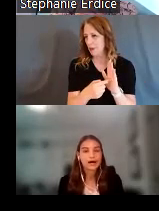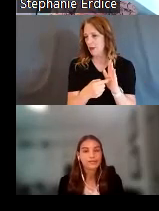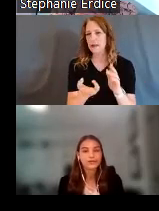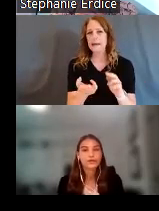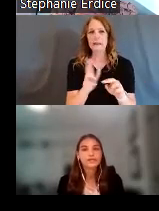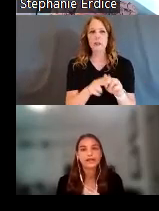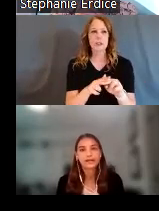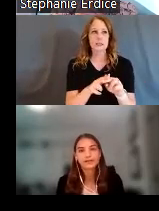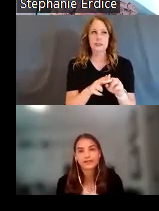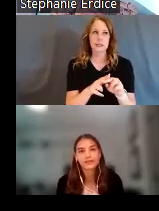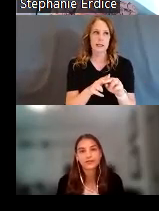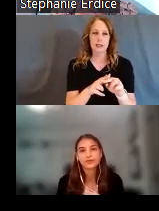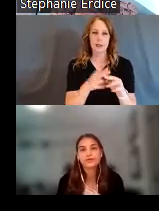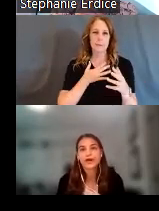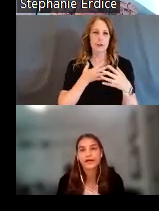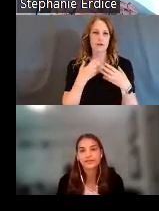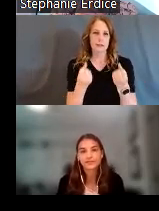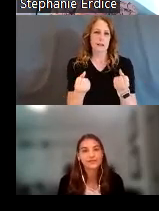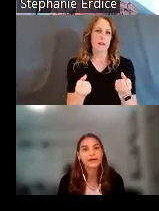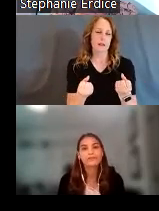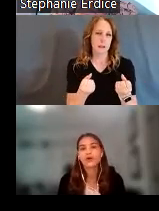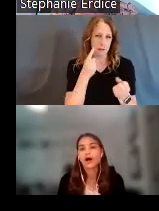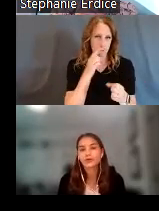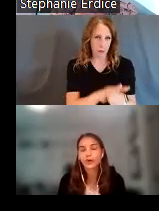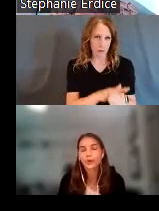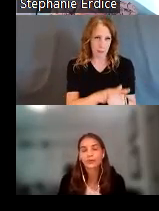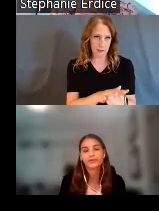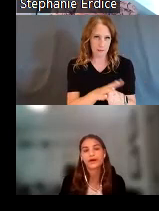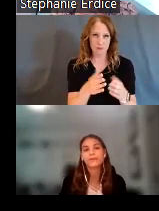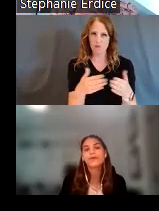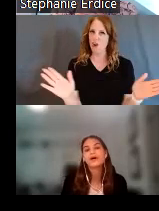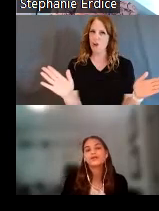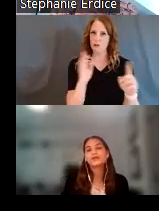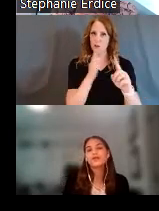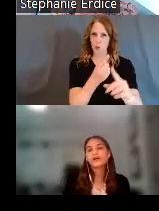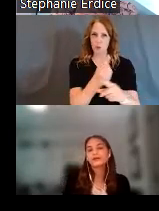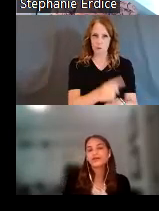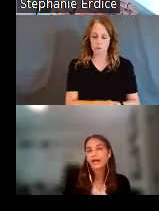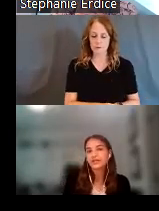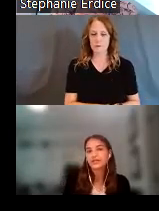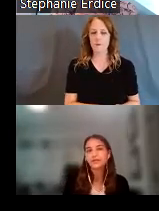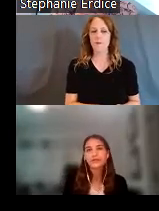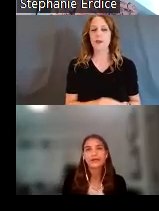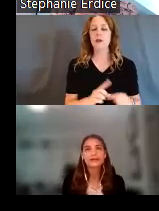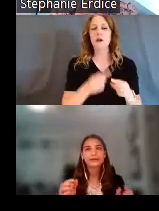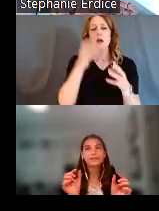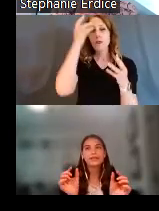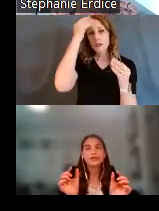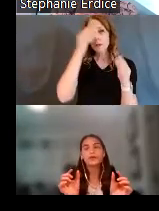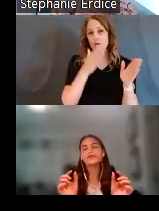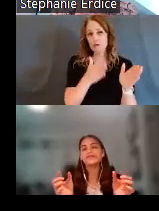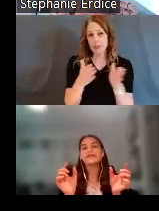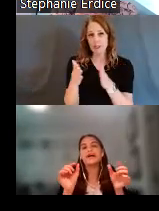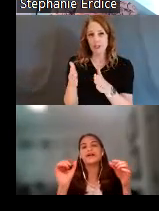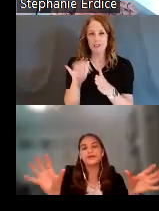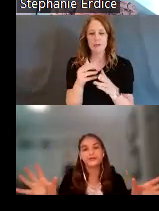increasing your resilience to stress. That's a very broad goal, right? So when you think about strategies, those are like little